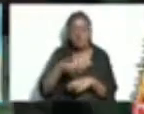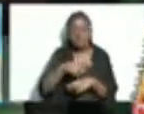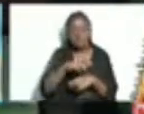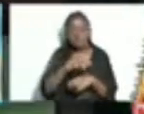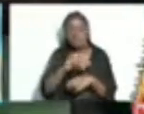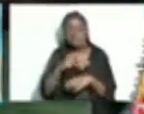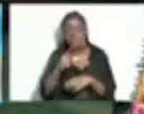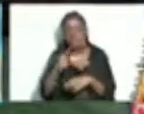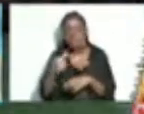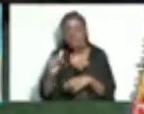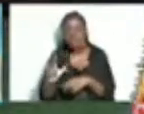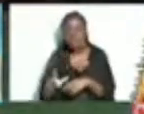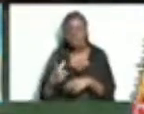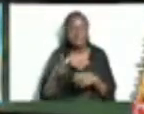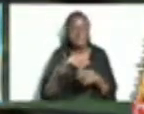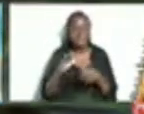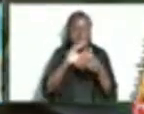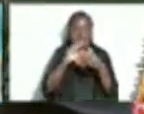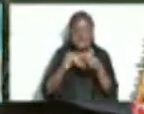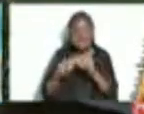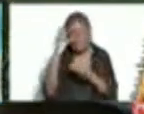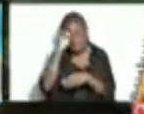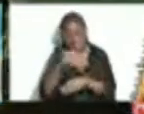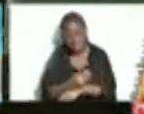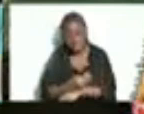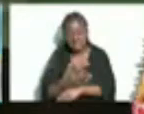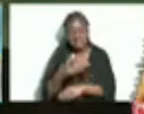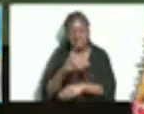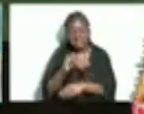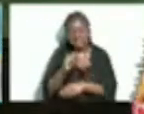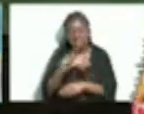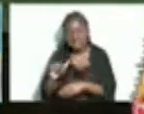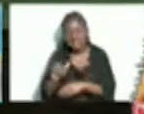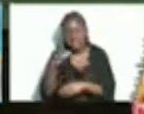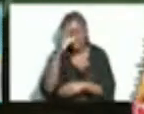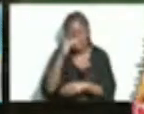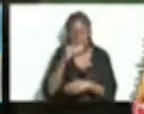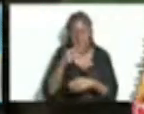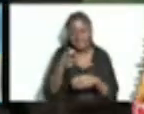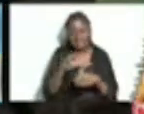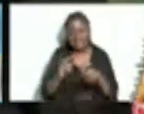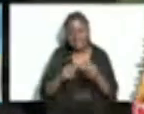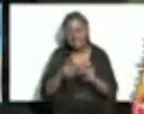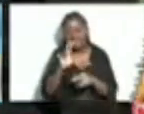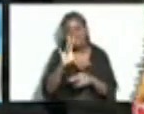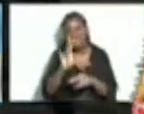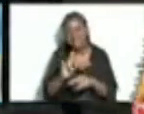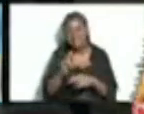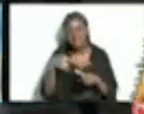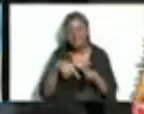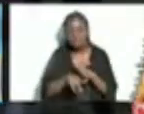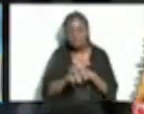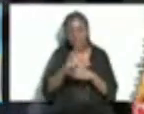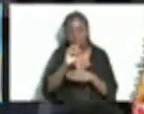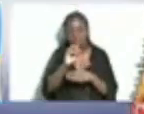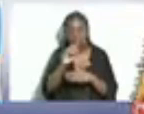gates fifth will be the Valley Boys, followed by the Shell Saxon Superstars. And rounding out at seven, the Roots Junkanoo Group. Here's what